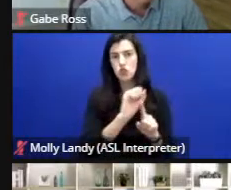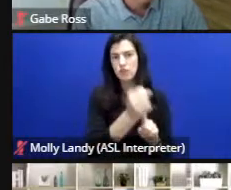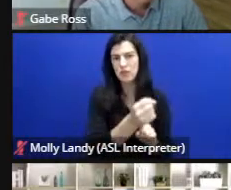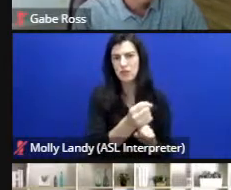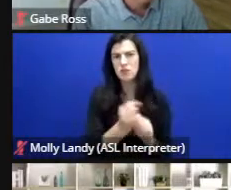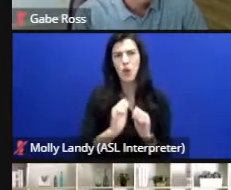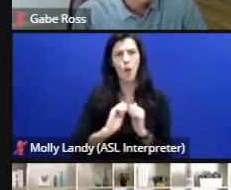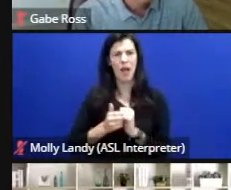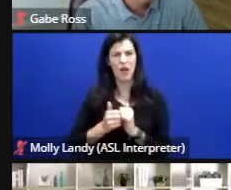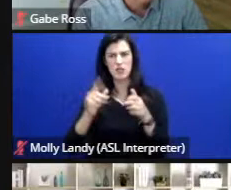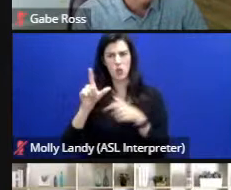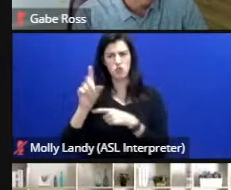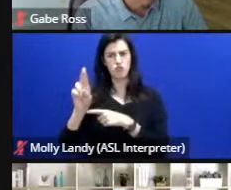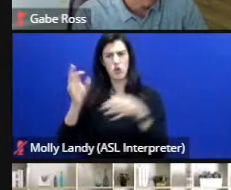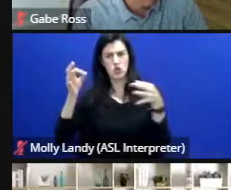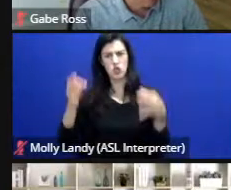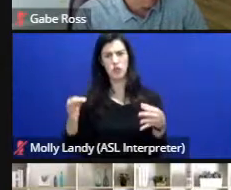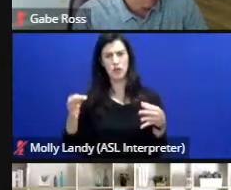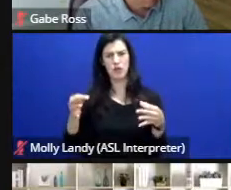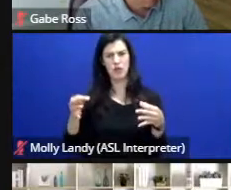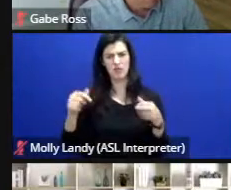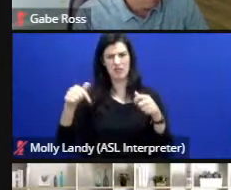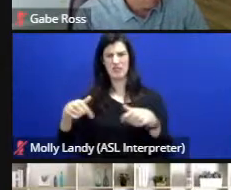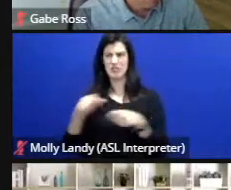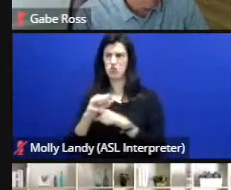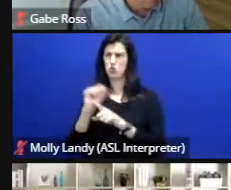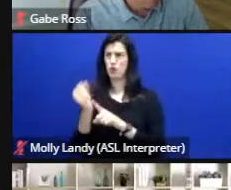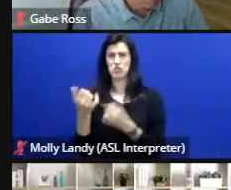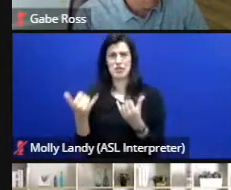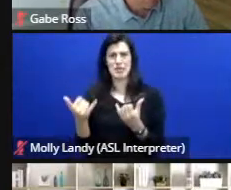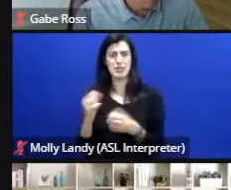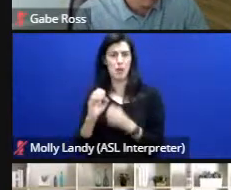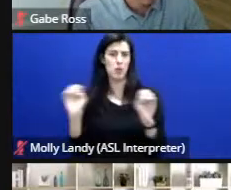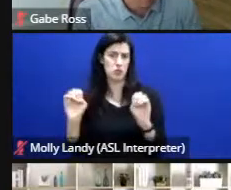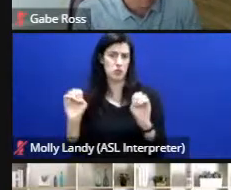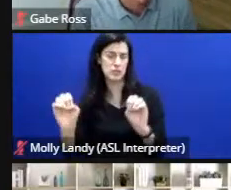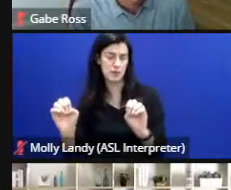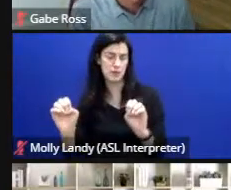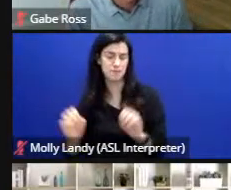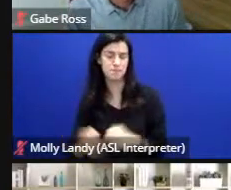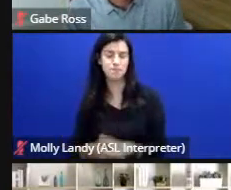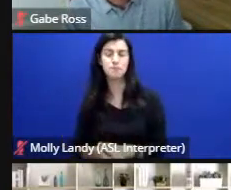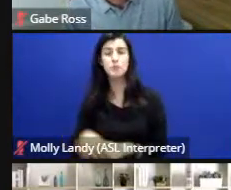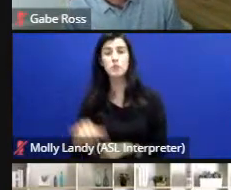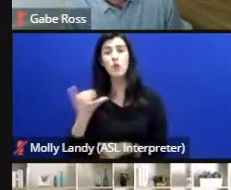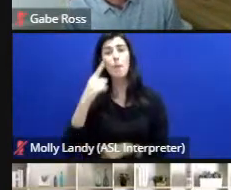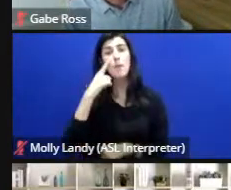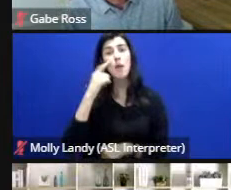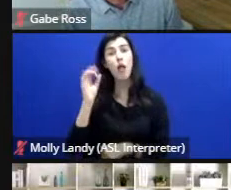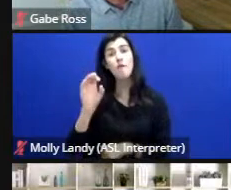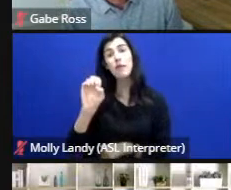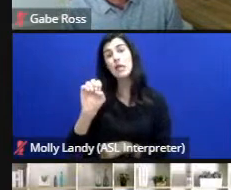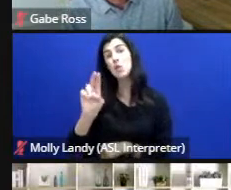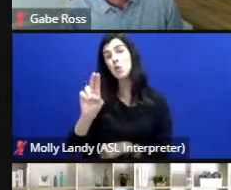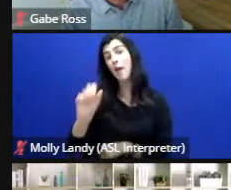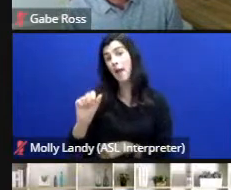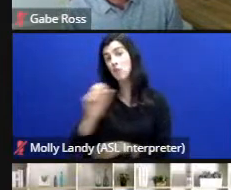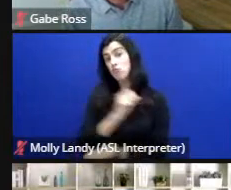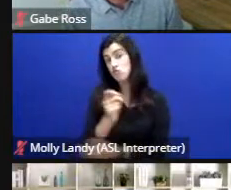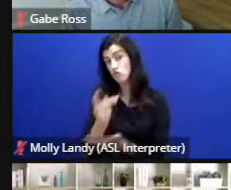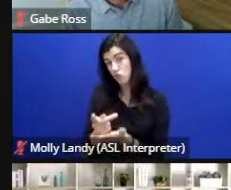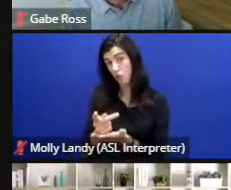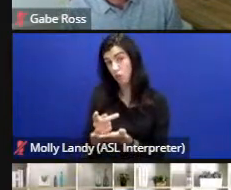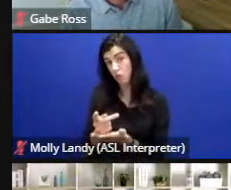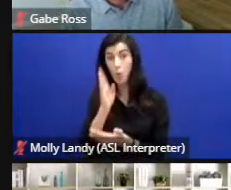determine that it's an emergency? And also, because it's EUA approval, will the district accept responsibility, because